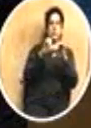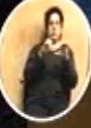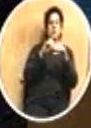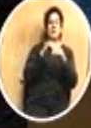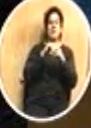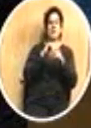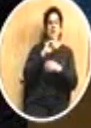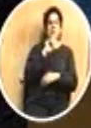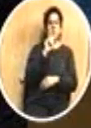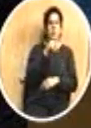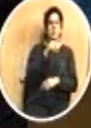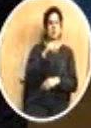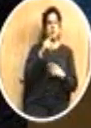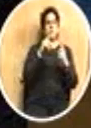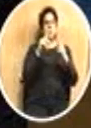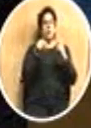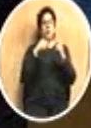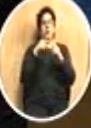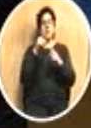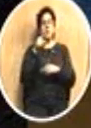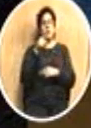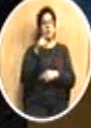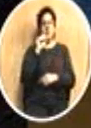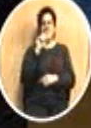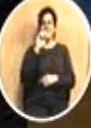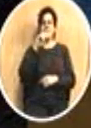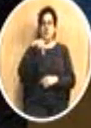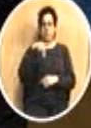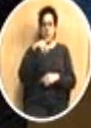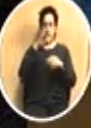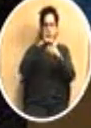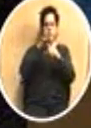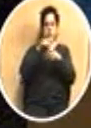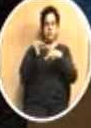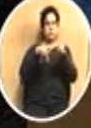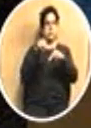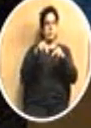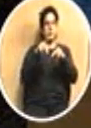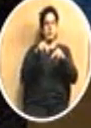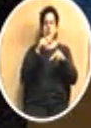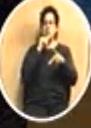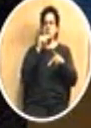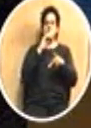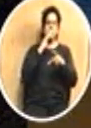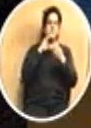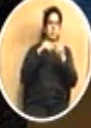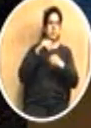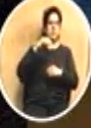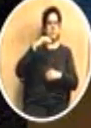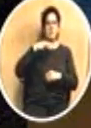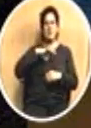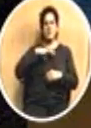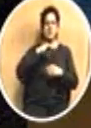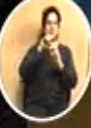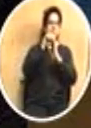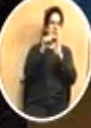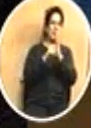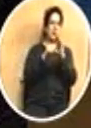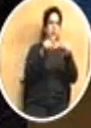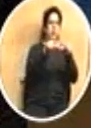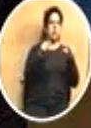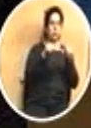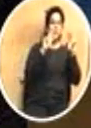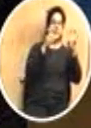question. When you step on the vote of the people, you are no longer dealing with benefits or local issues or state issues. You're dealing